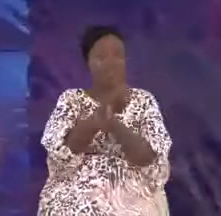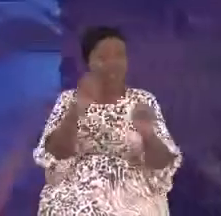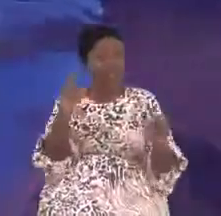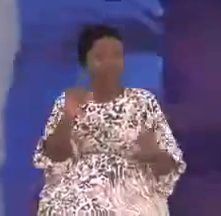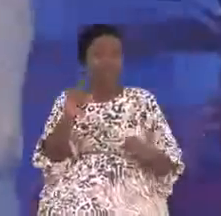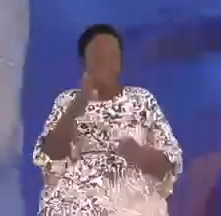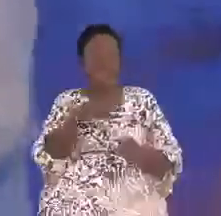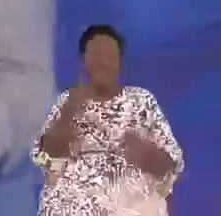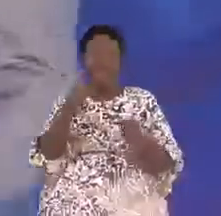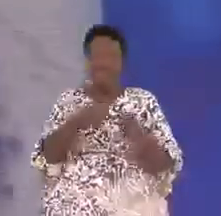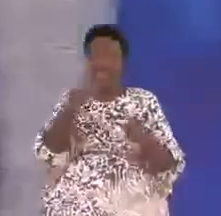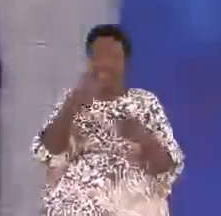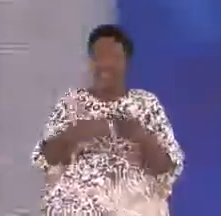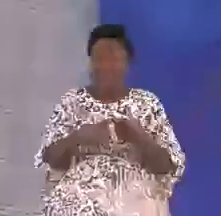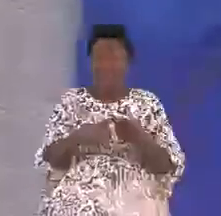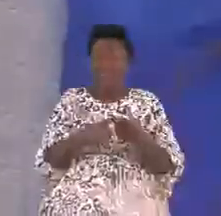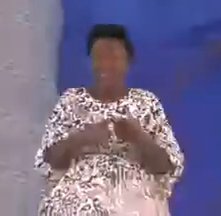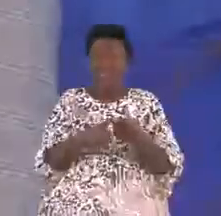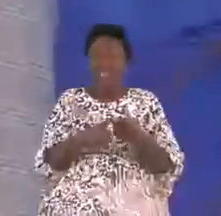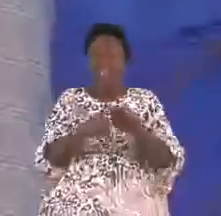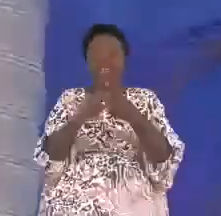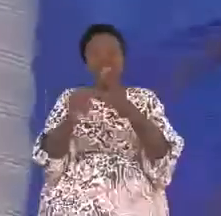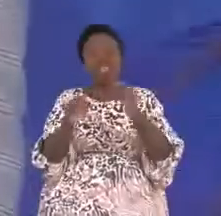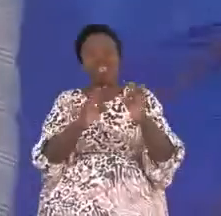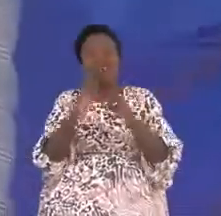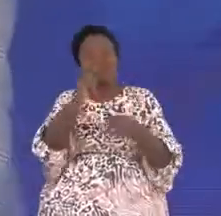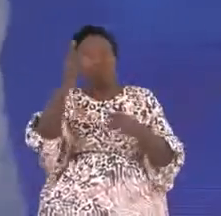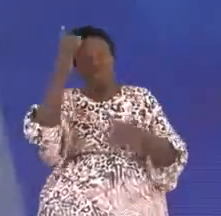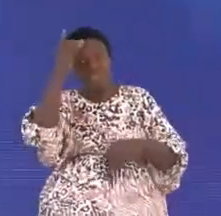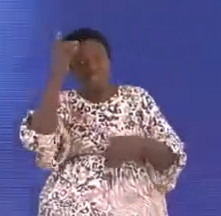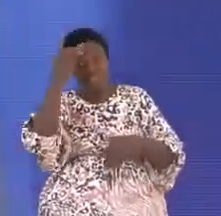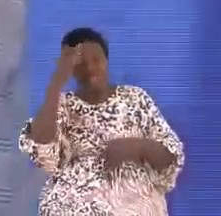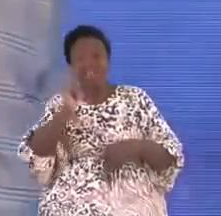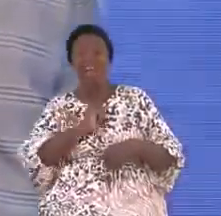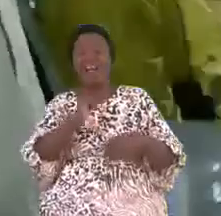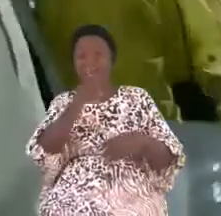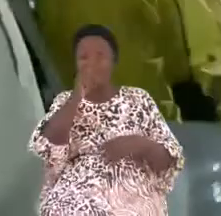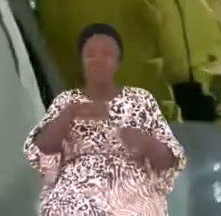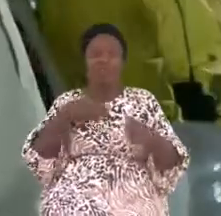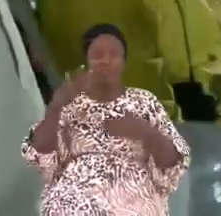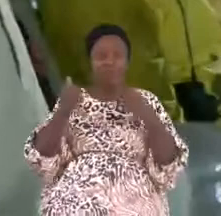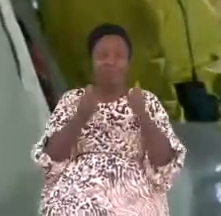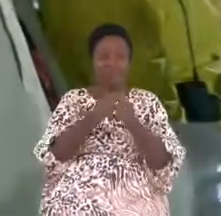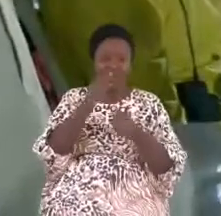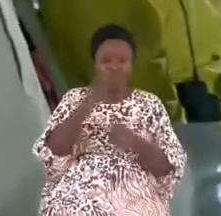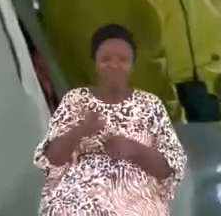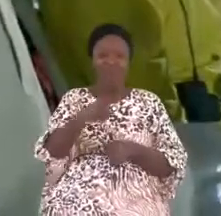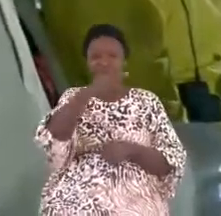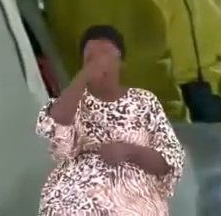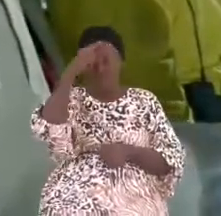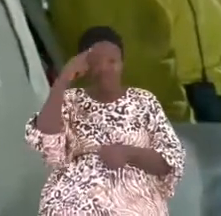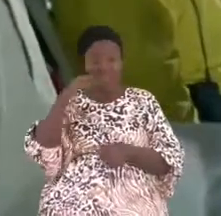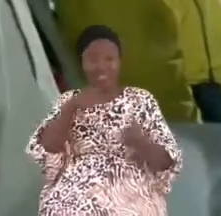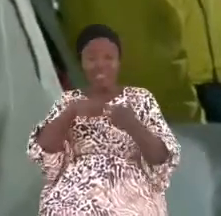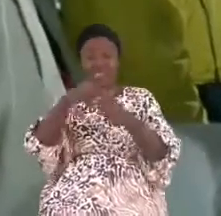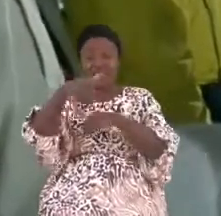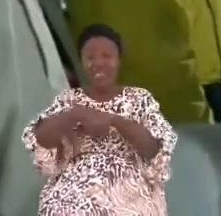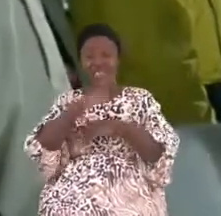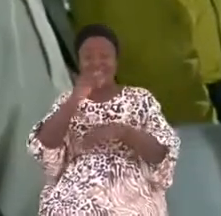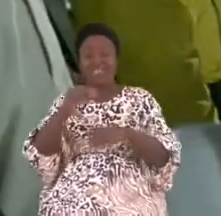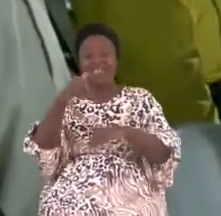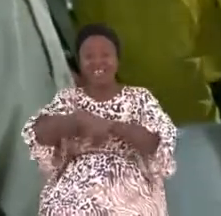then if you are sick i reject what you tonight is the night of your